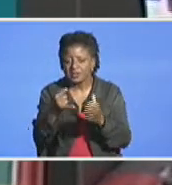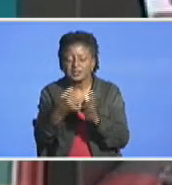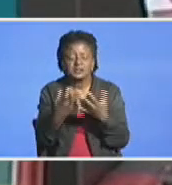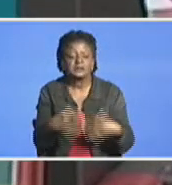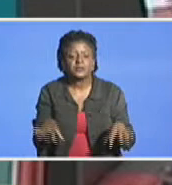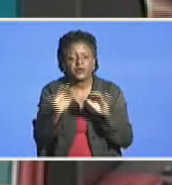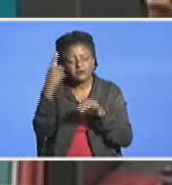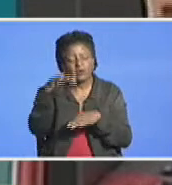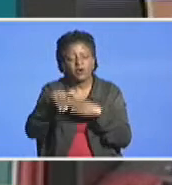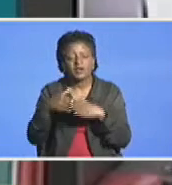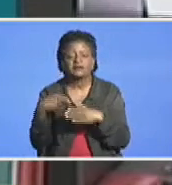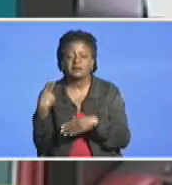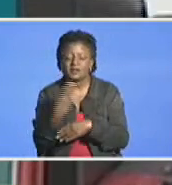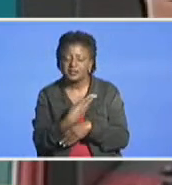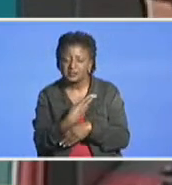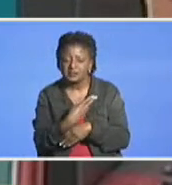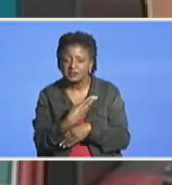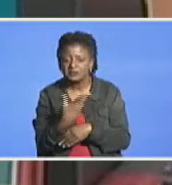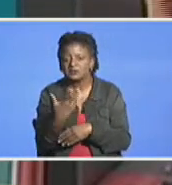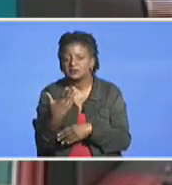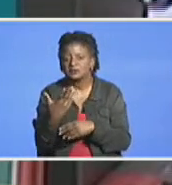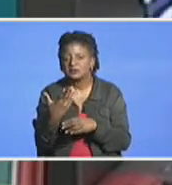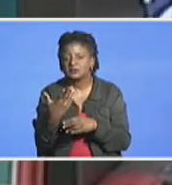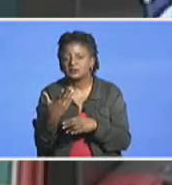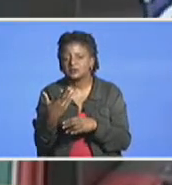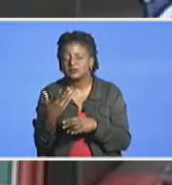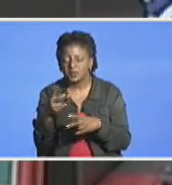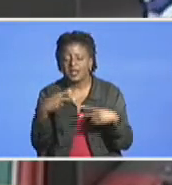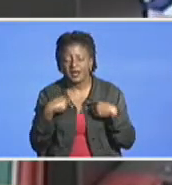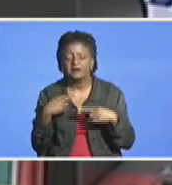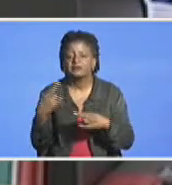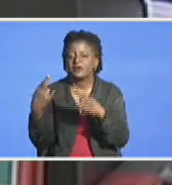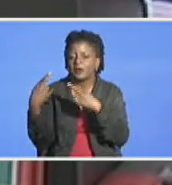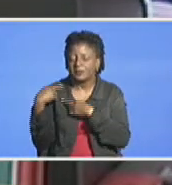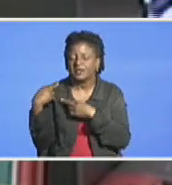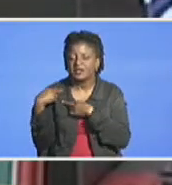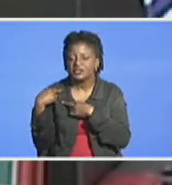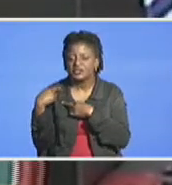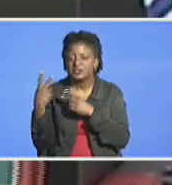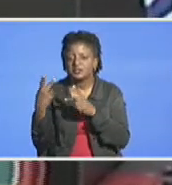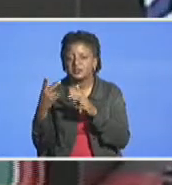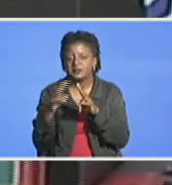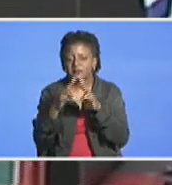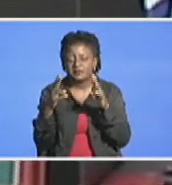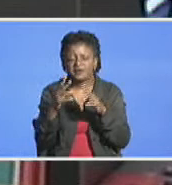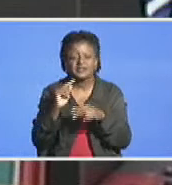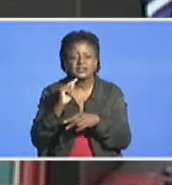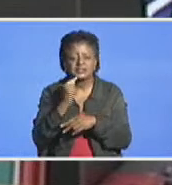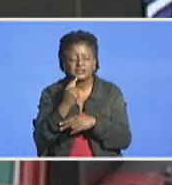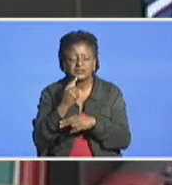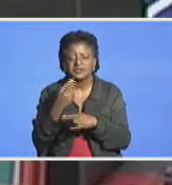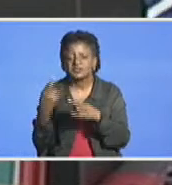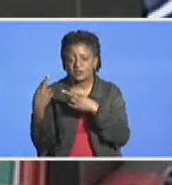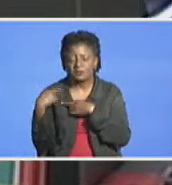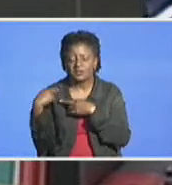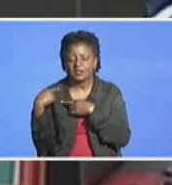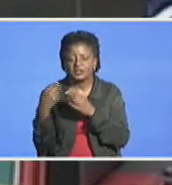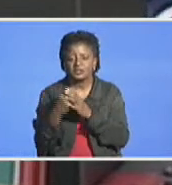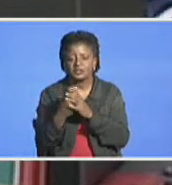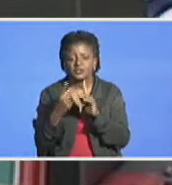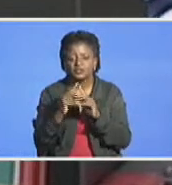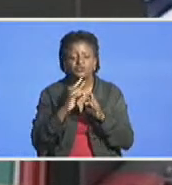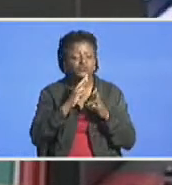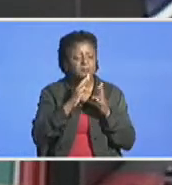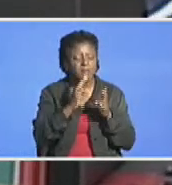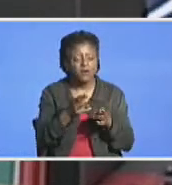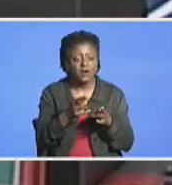us to feel that we have an obligation, a very, very serious obligation, to report